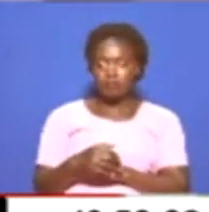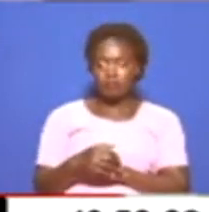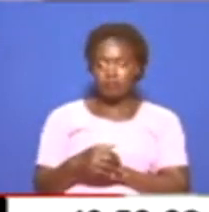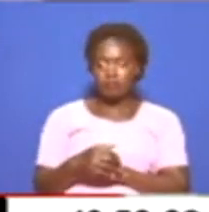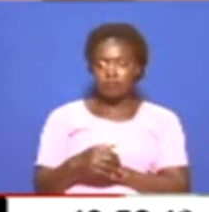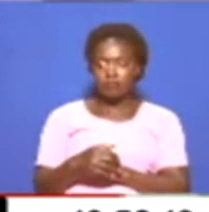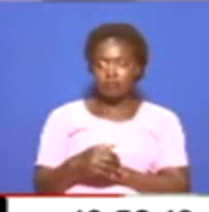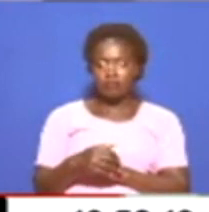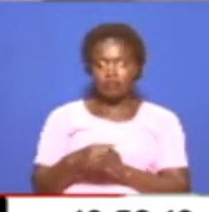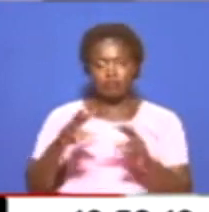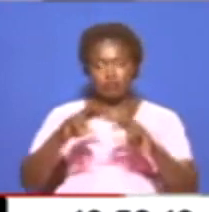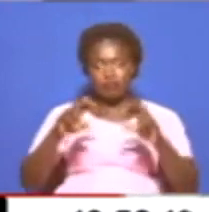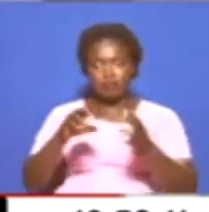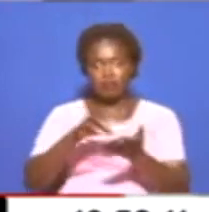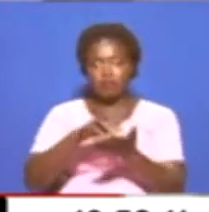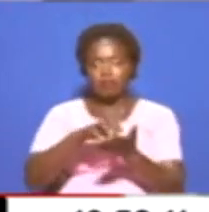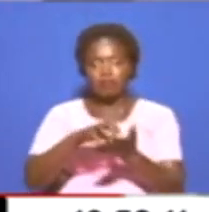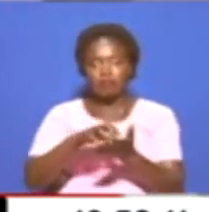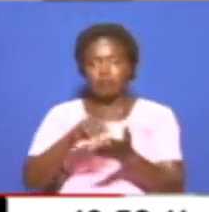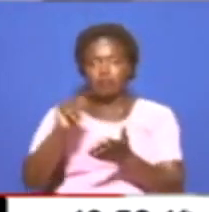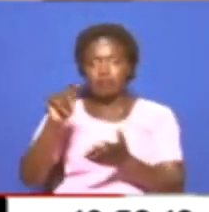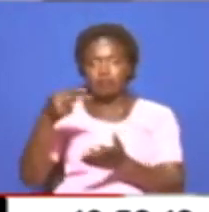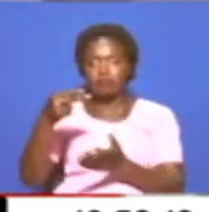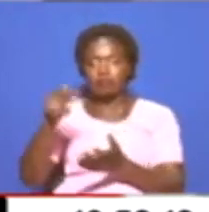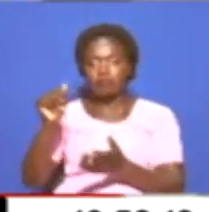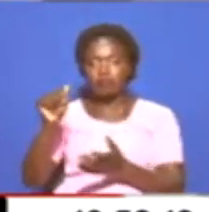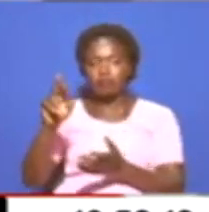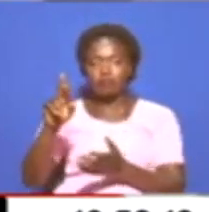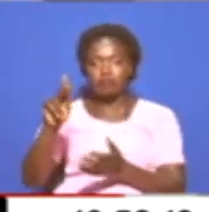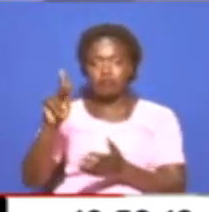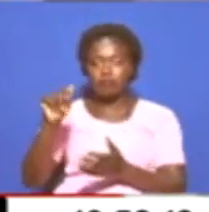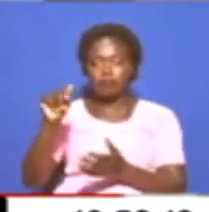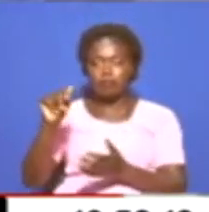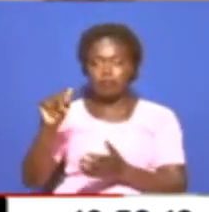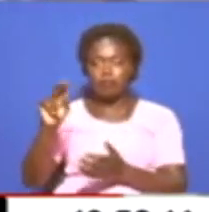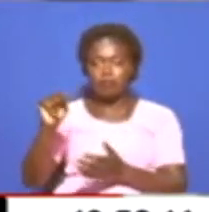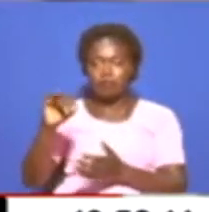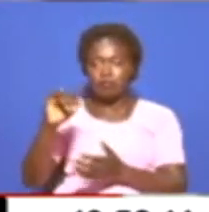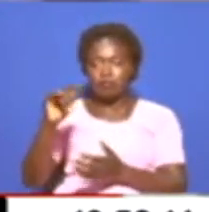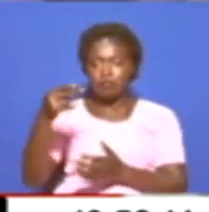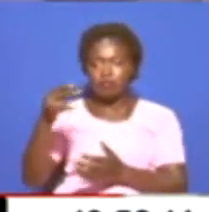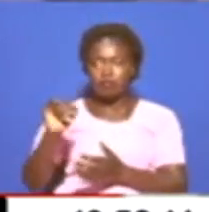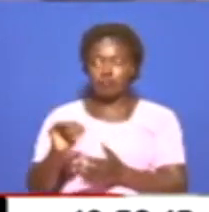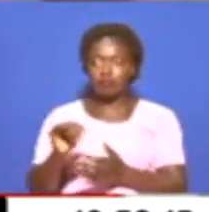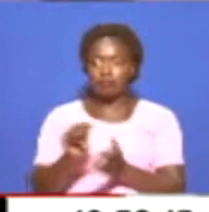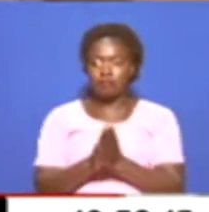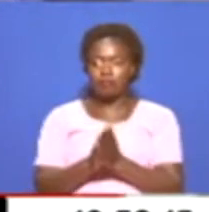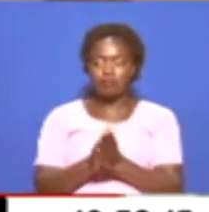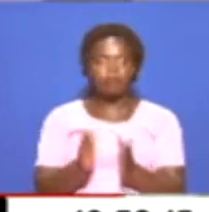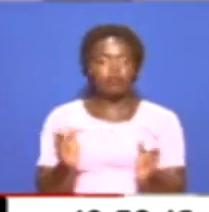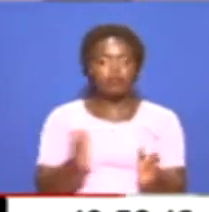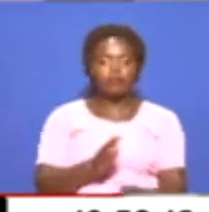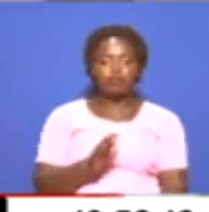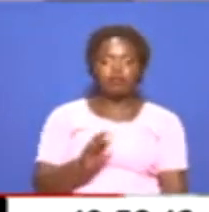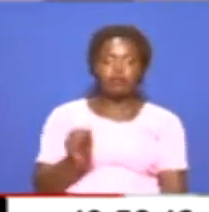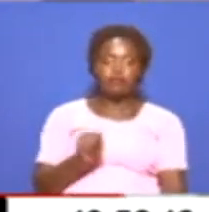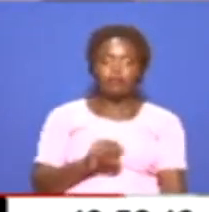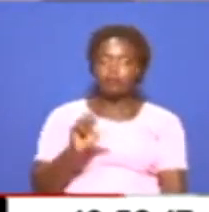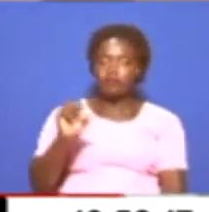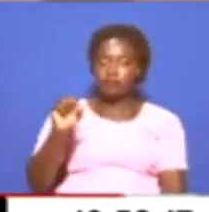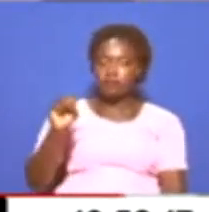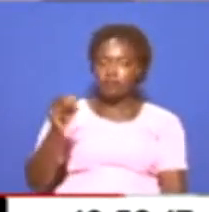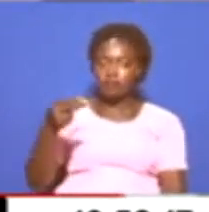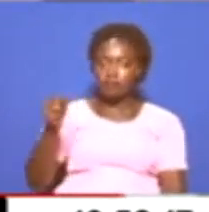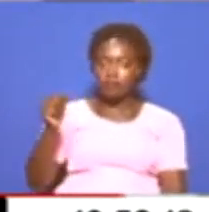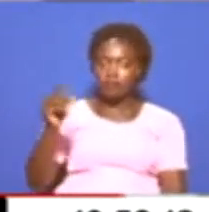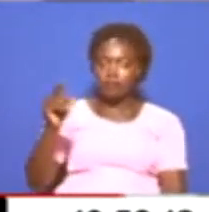seeking a seat in Daraka, the famous Daraka Nidhi that has so many votes. We have Wambui Shadrack, who is an advocate of the High Court.